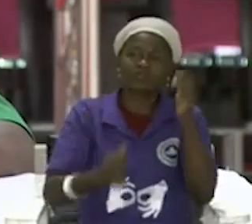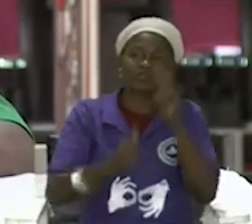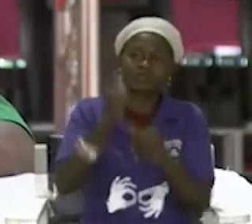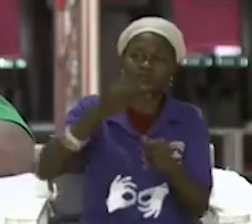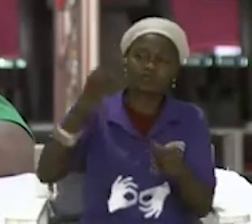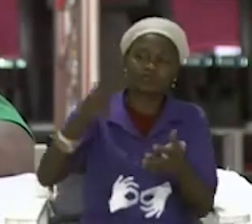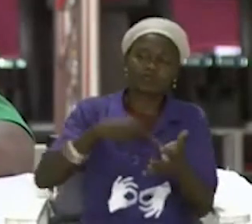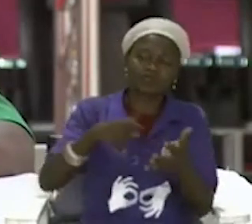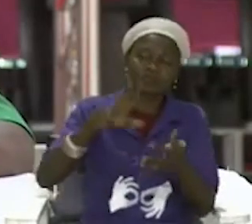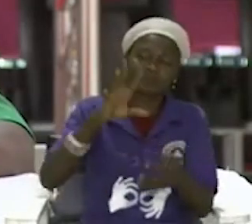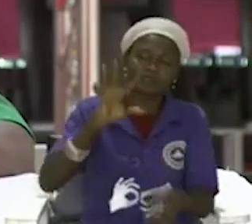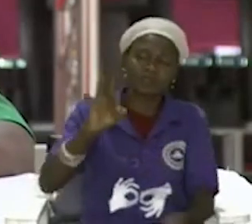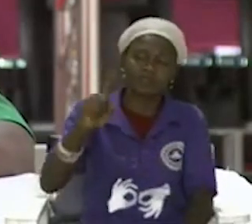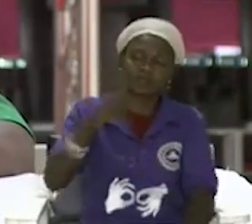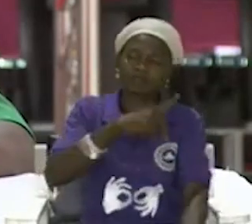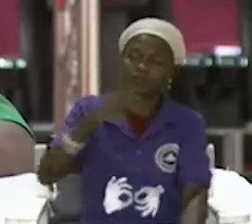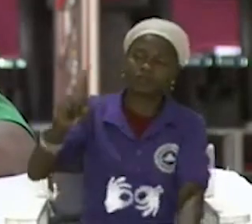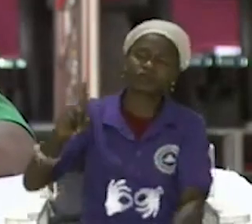91 verse 1.